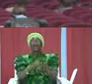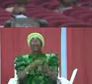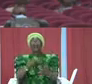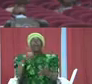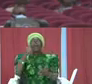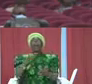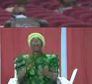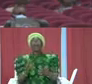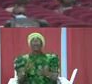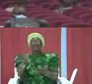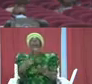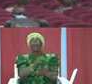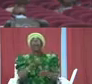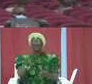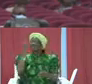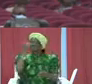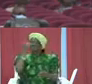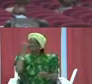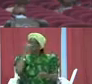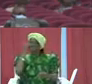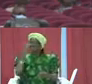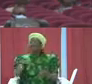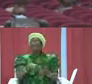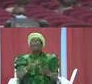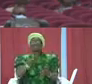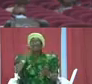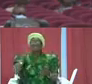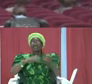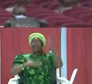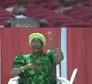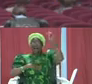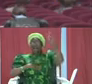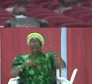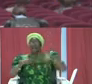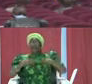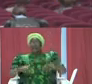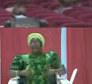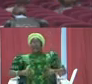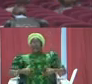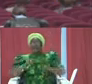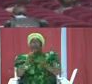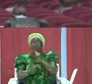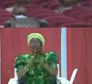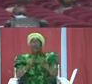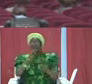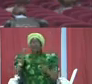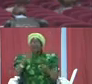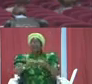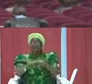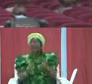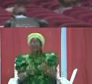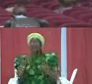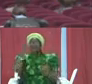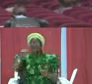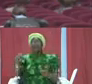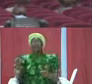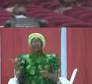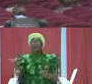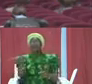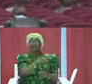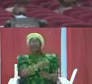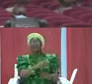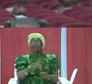take, eat. This is my body, which is broken for you. This